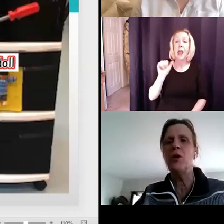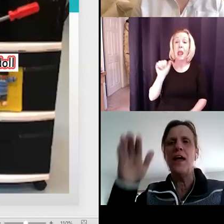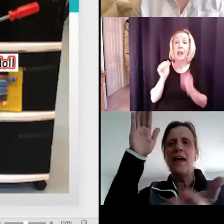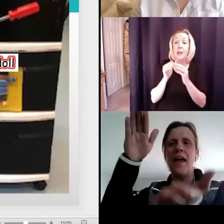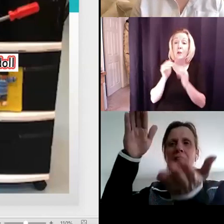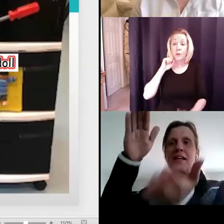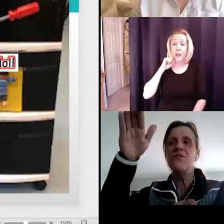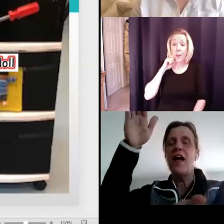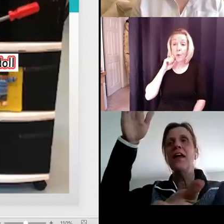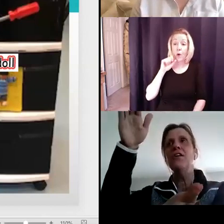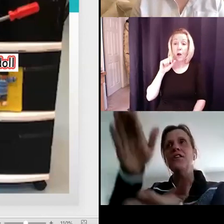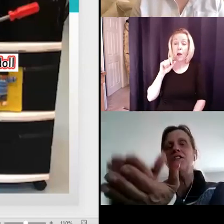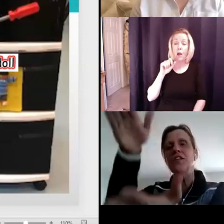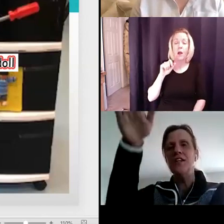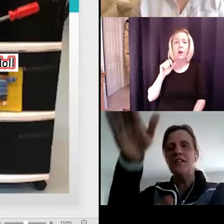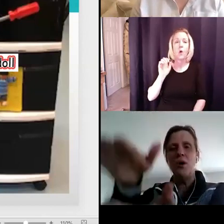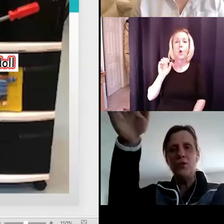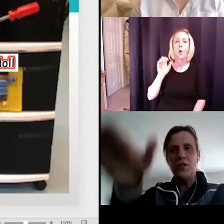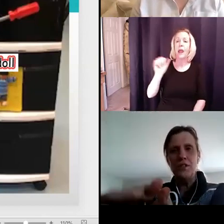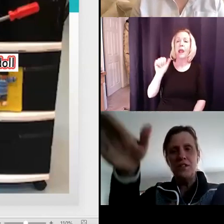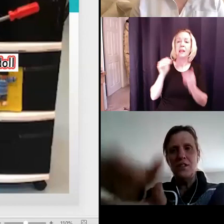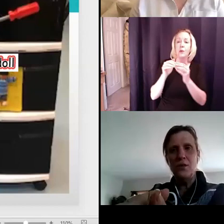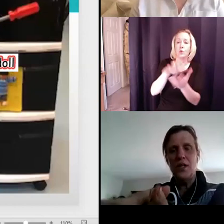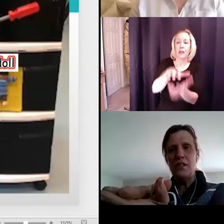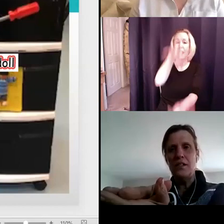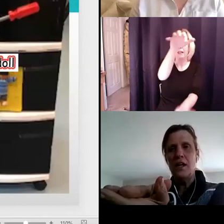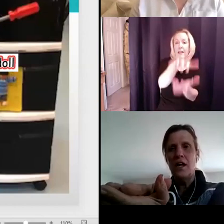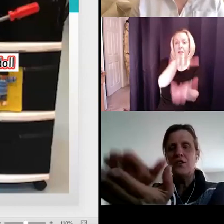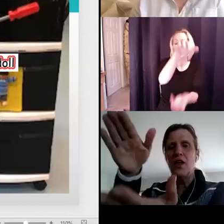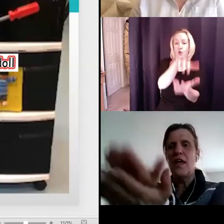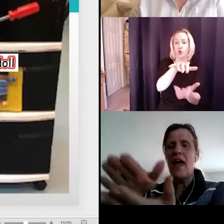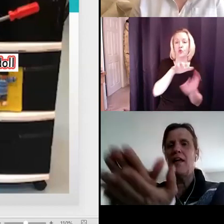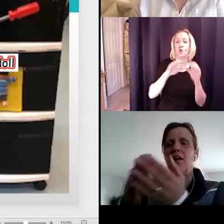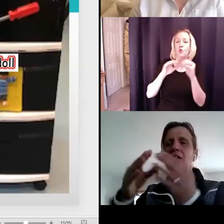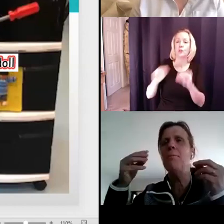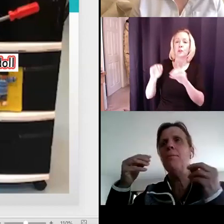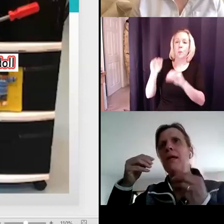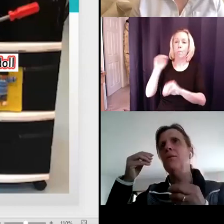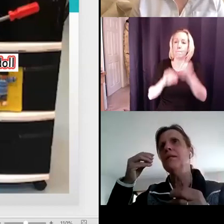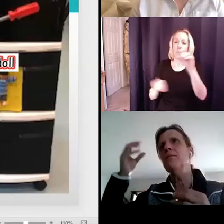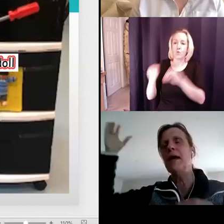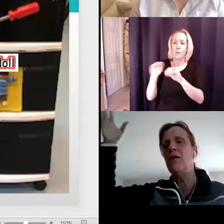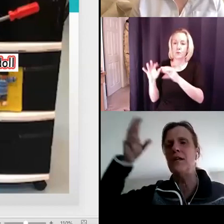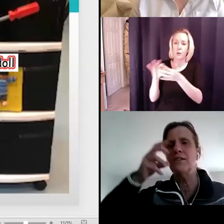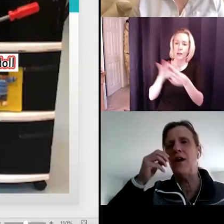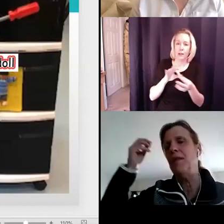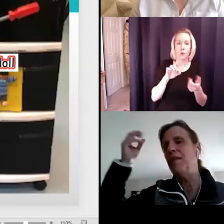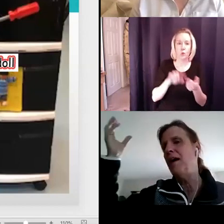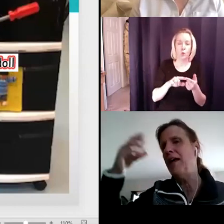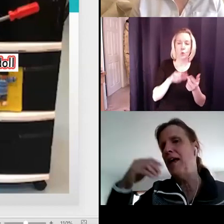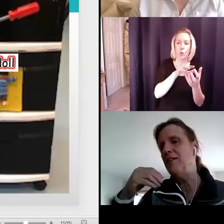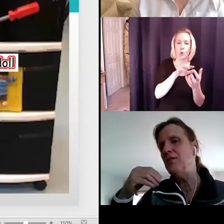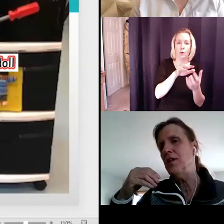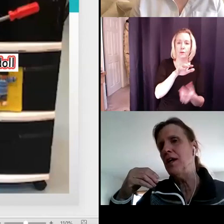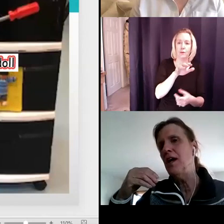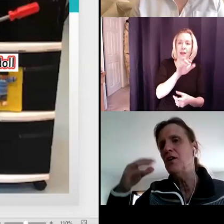is more like A is for alligator, and you teach the kids motions to do it. So like alligator, and then B was a bear, and he's grabbing the honey